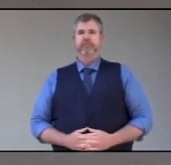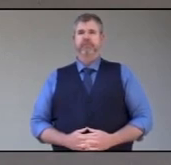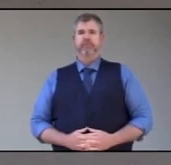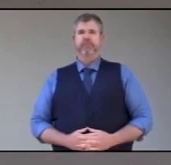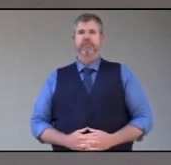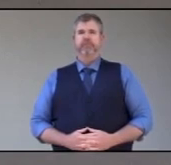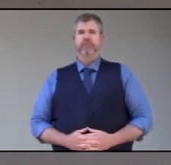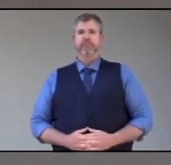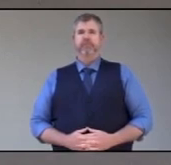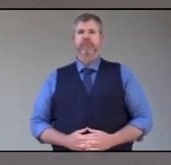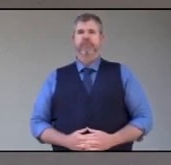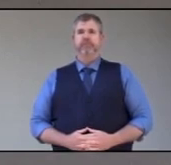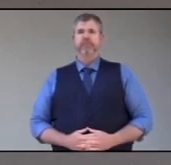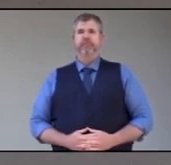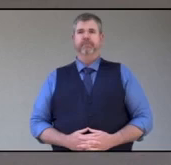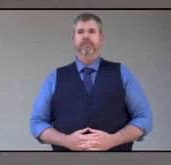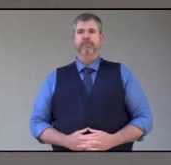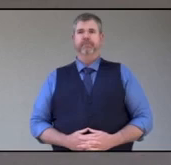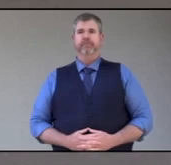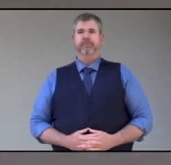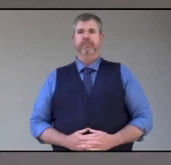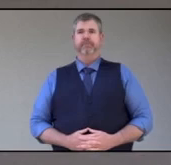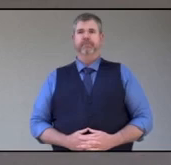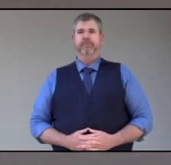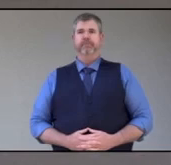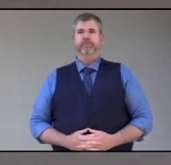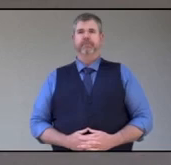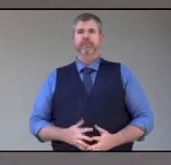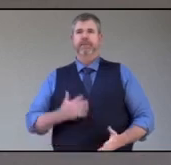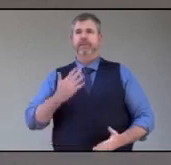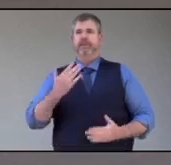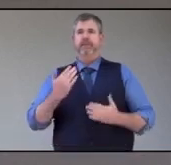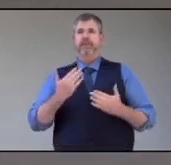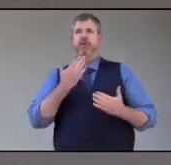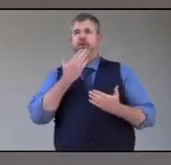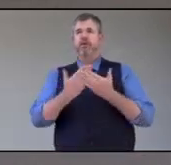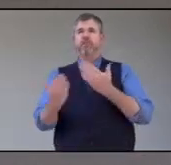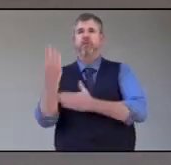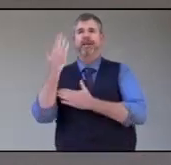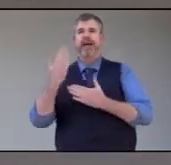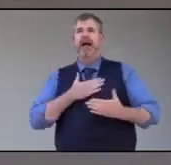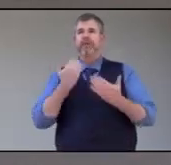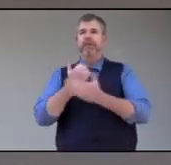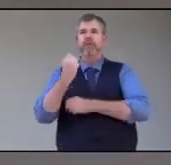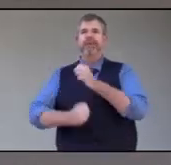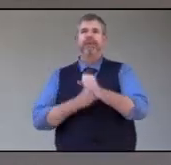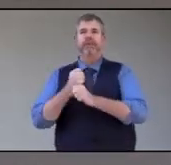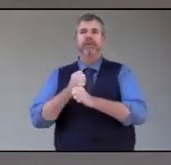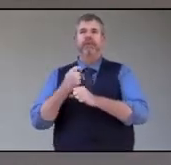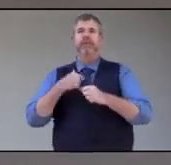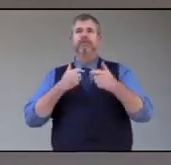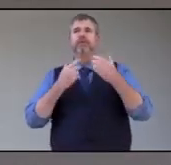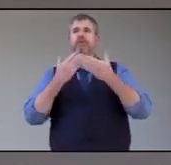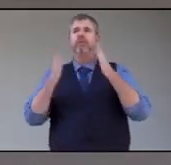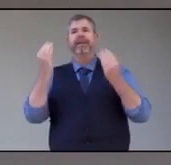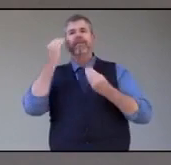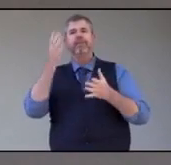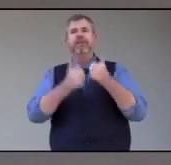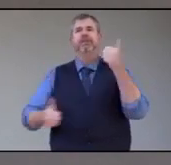Good morning and Happy New Year. My name is Hillary Armstrong and I'm a public information officer with the County of Santa